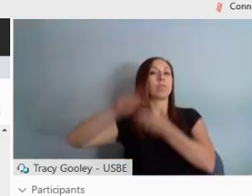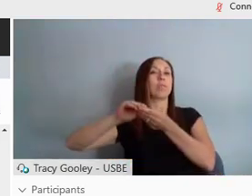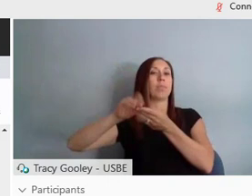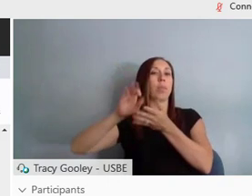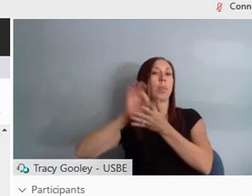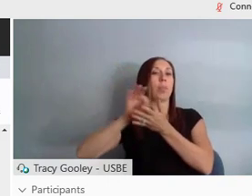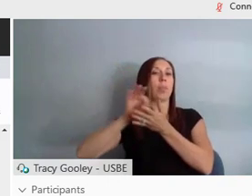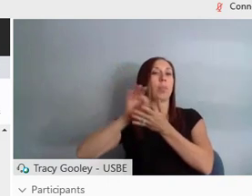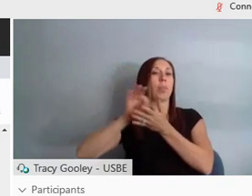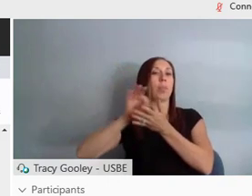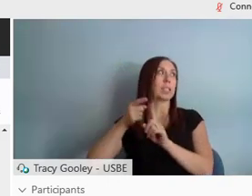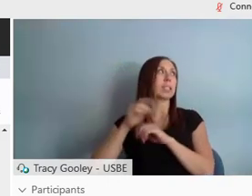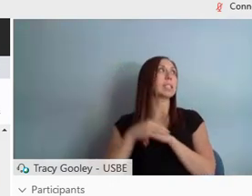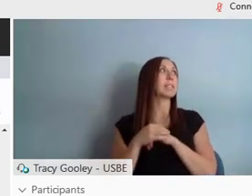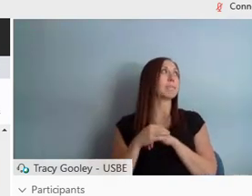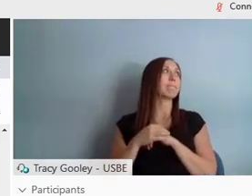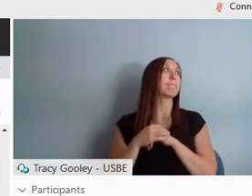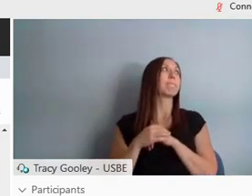here underneath.